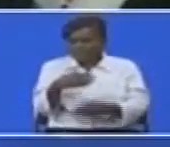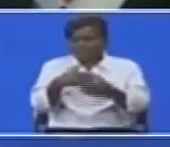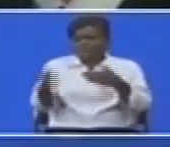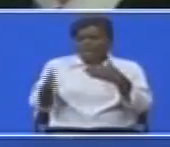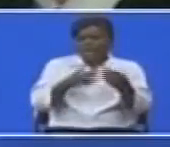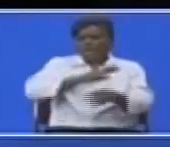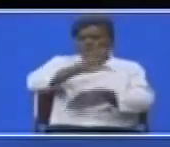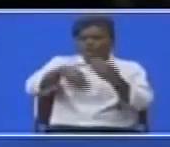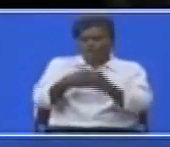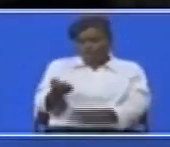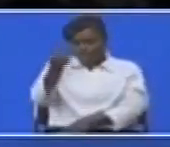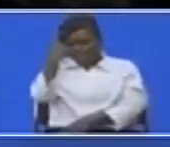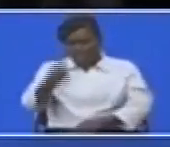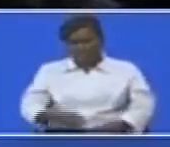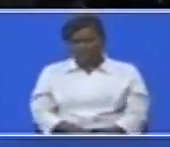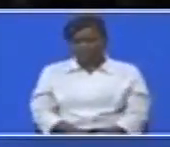all understood.